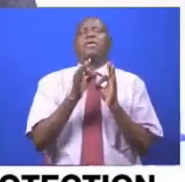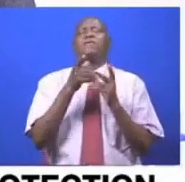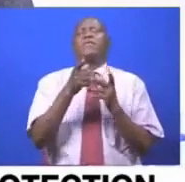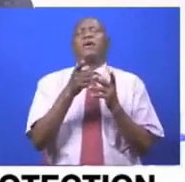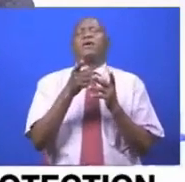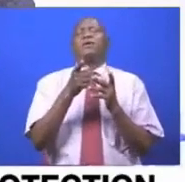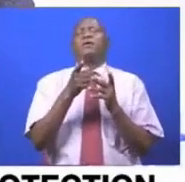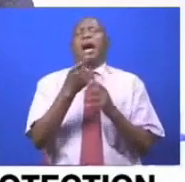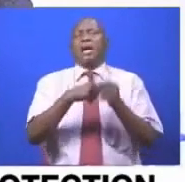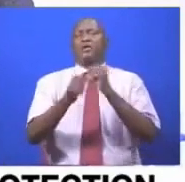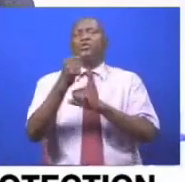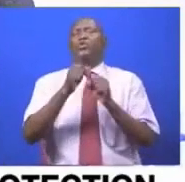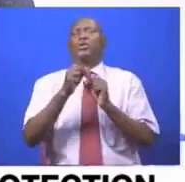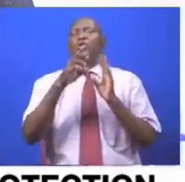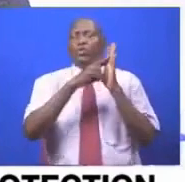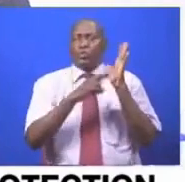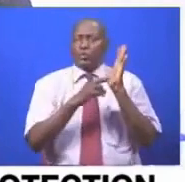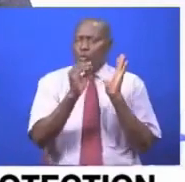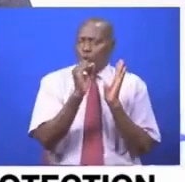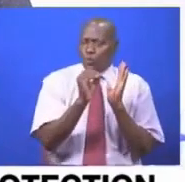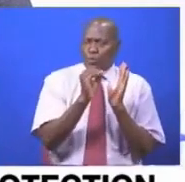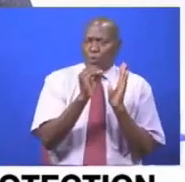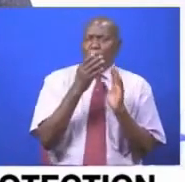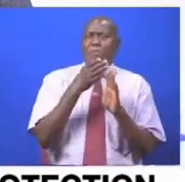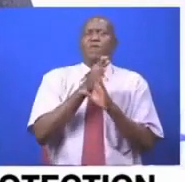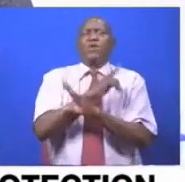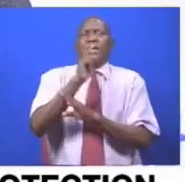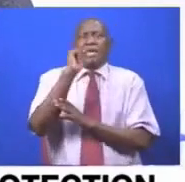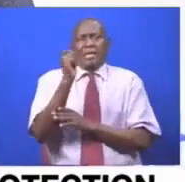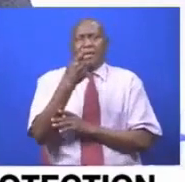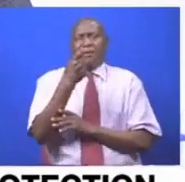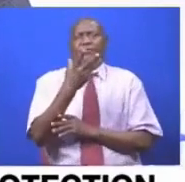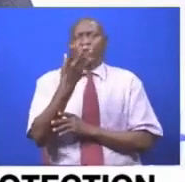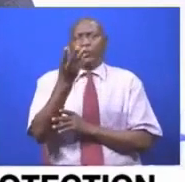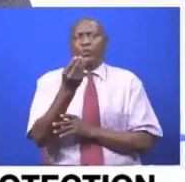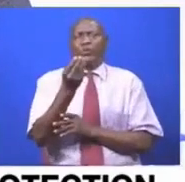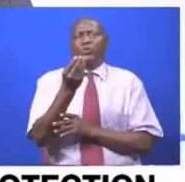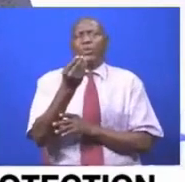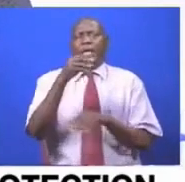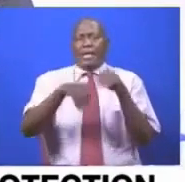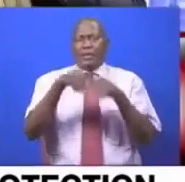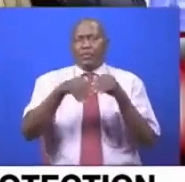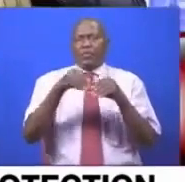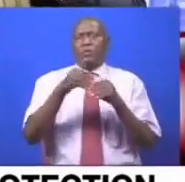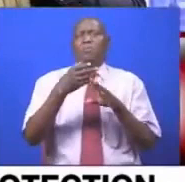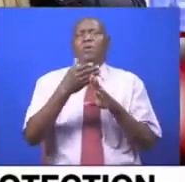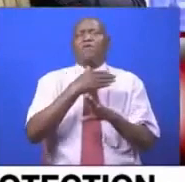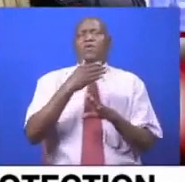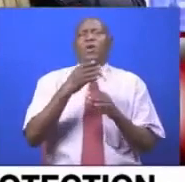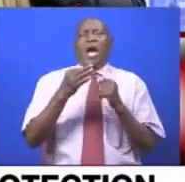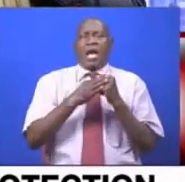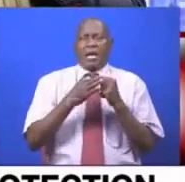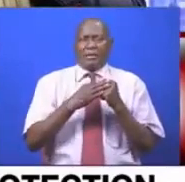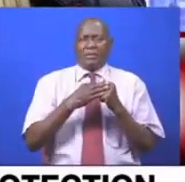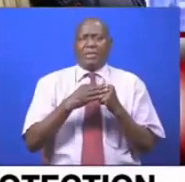enact the regulations before Kenya goes into the election come next year in August. Thank you for